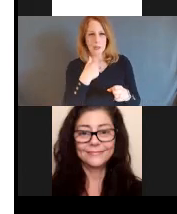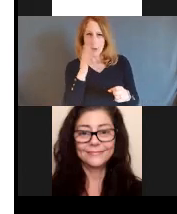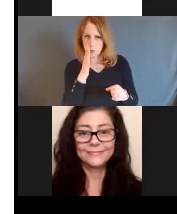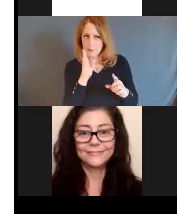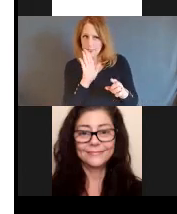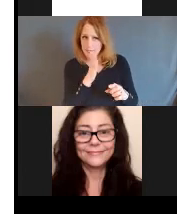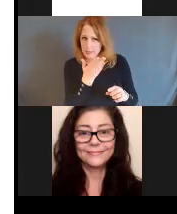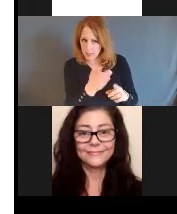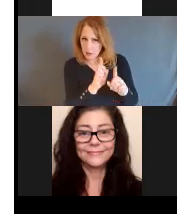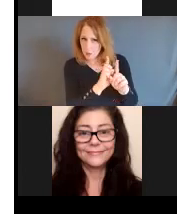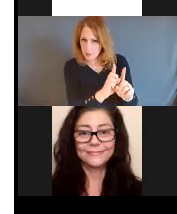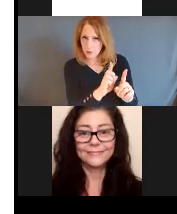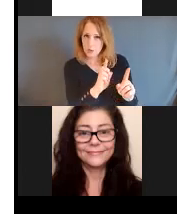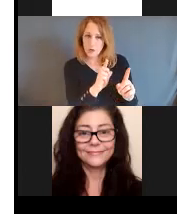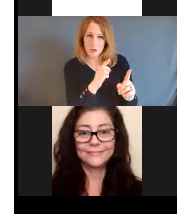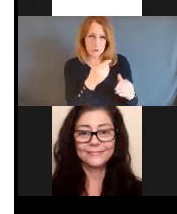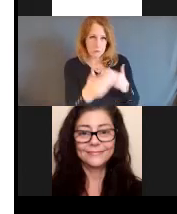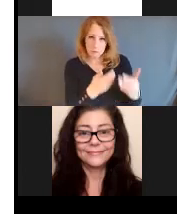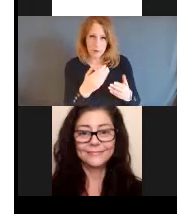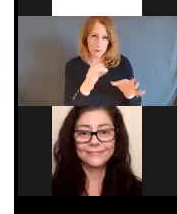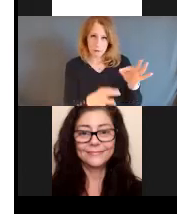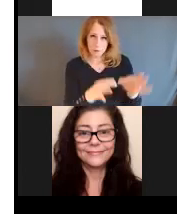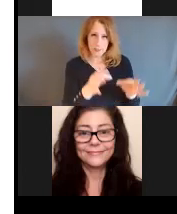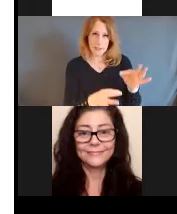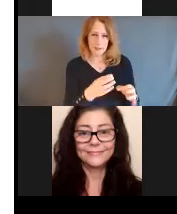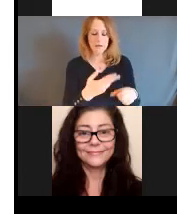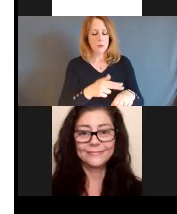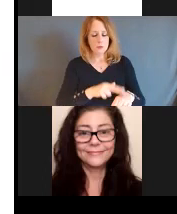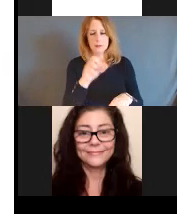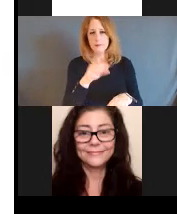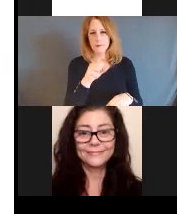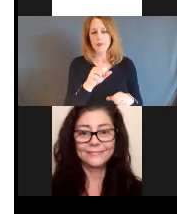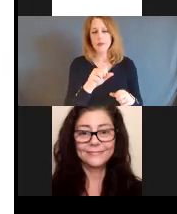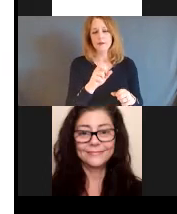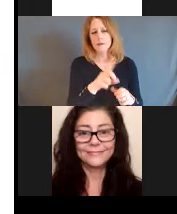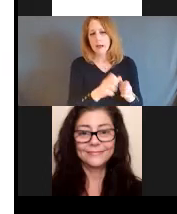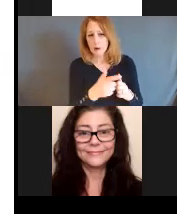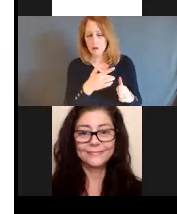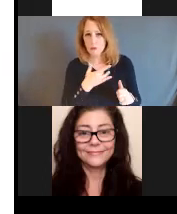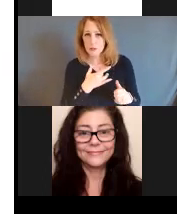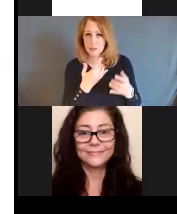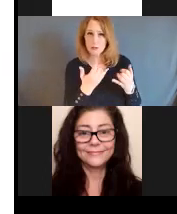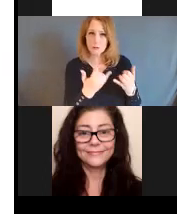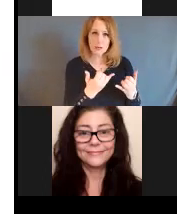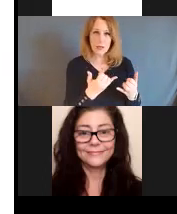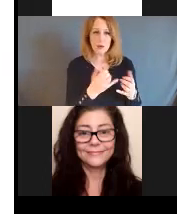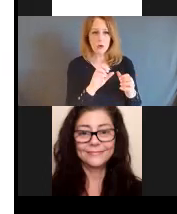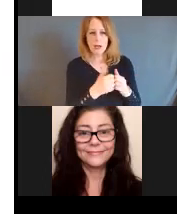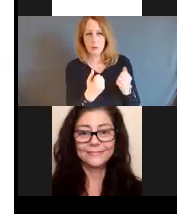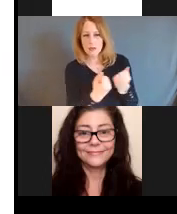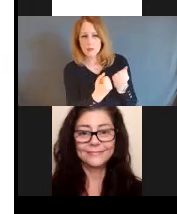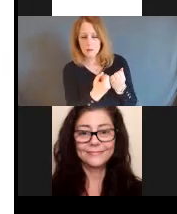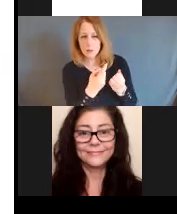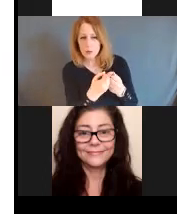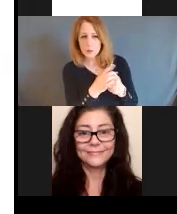proceeding. Absolutely. Talk to them about how they're feeling right now, how you can support them. Asking those questions, I think, are